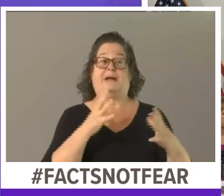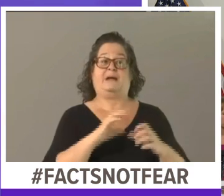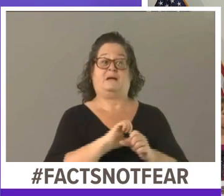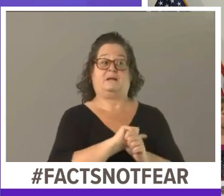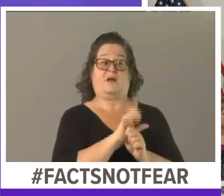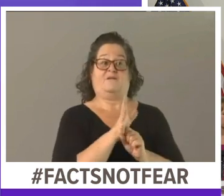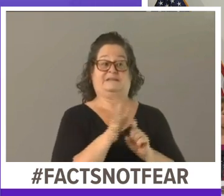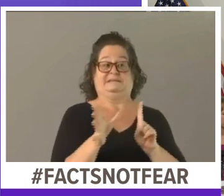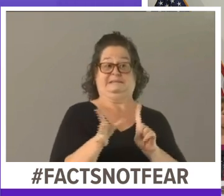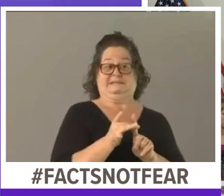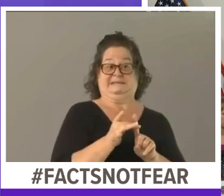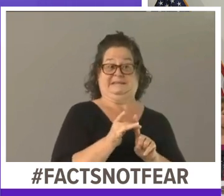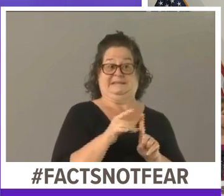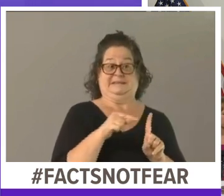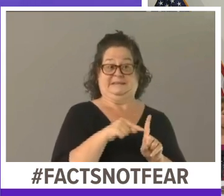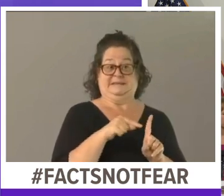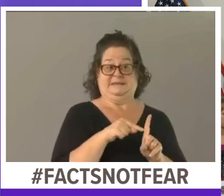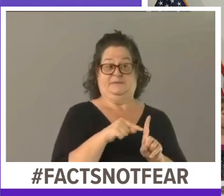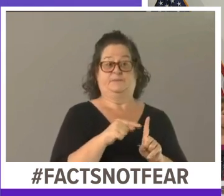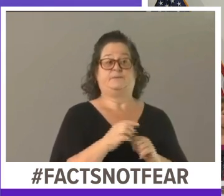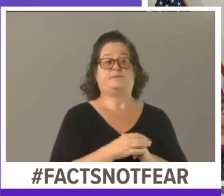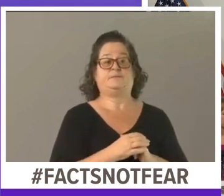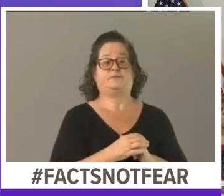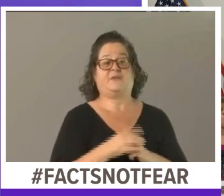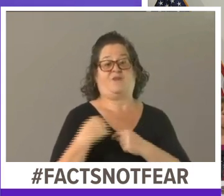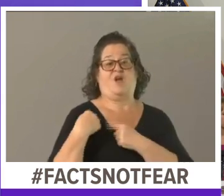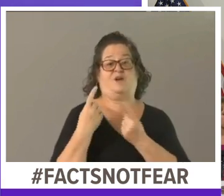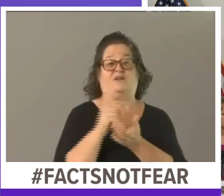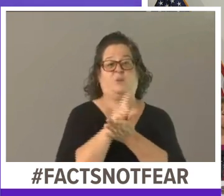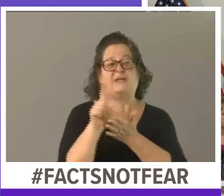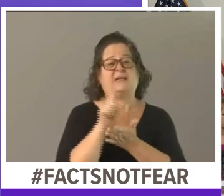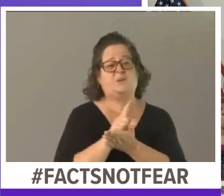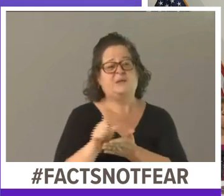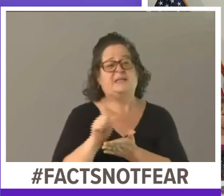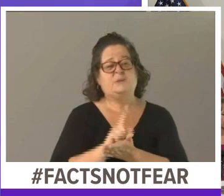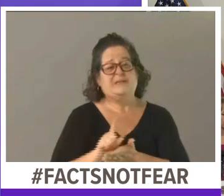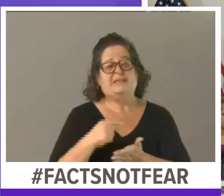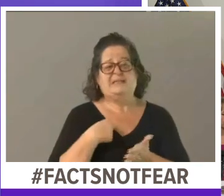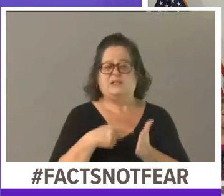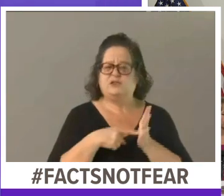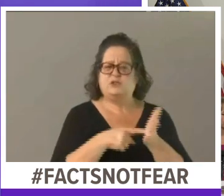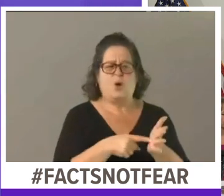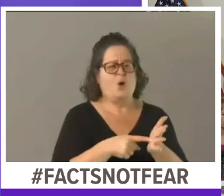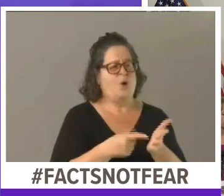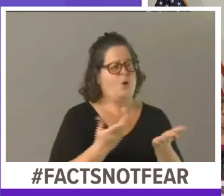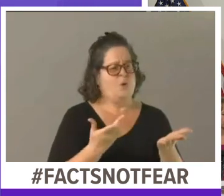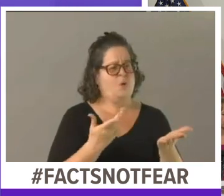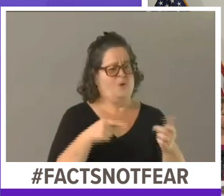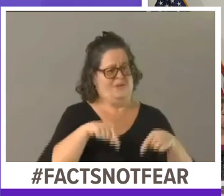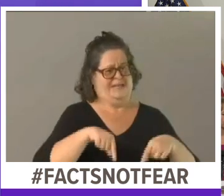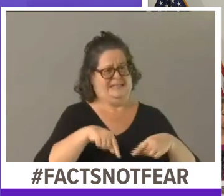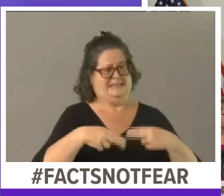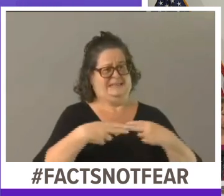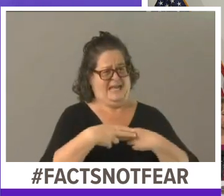might recall that for weeks and weeks I would come in and present this slide and say, there's not much of a